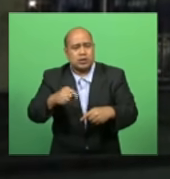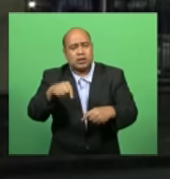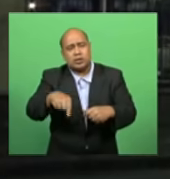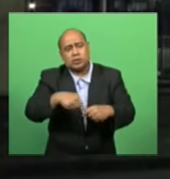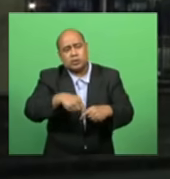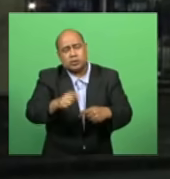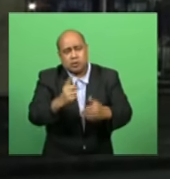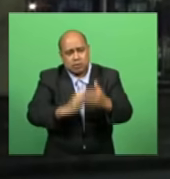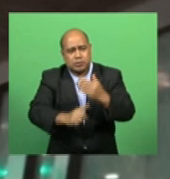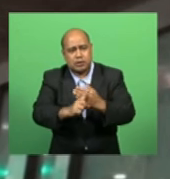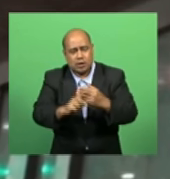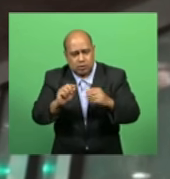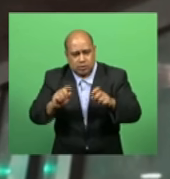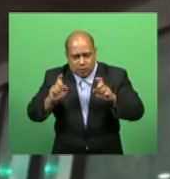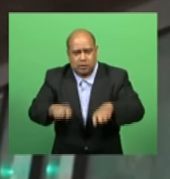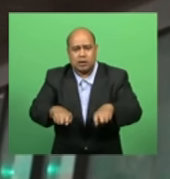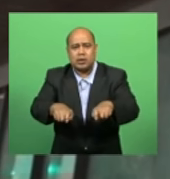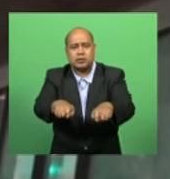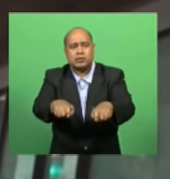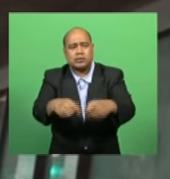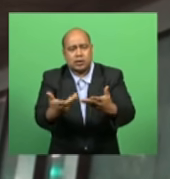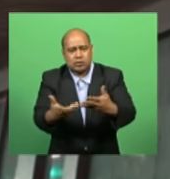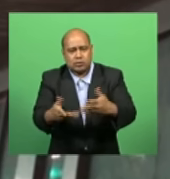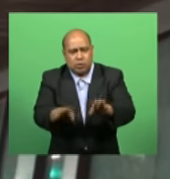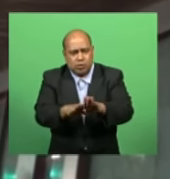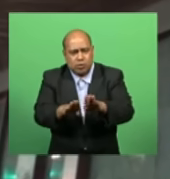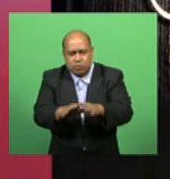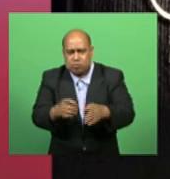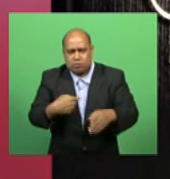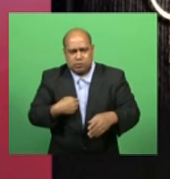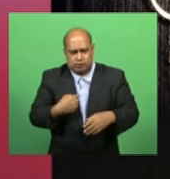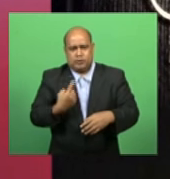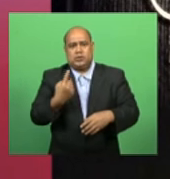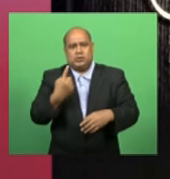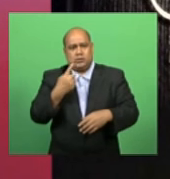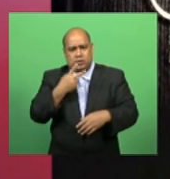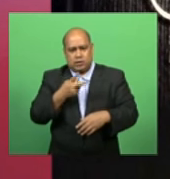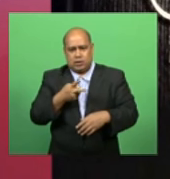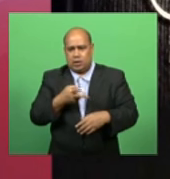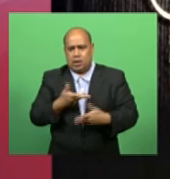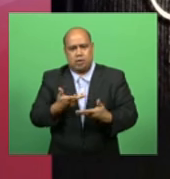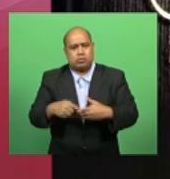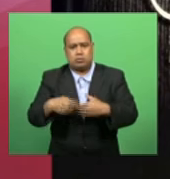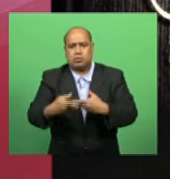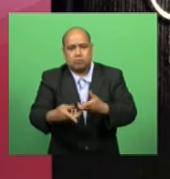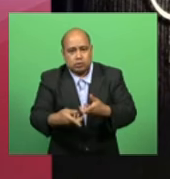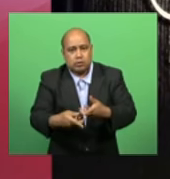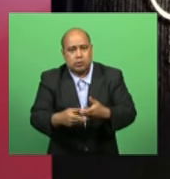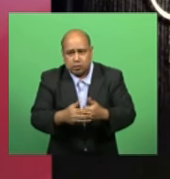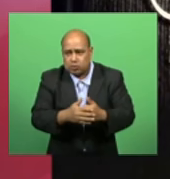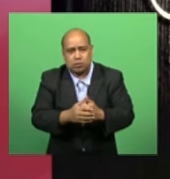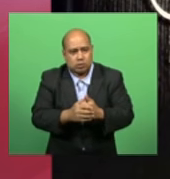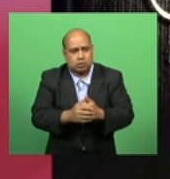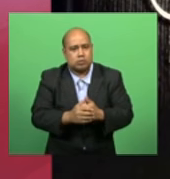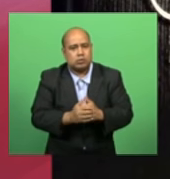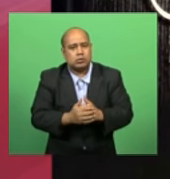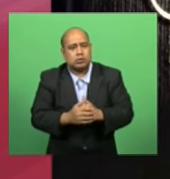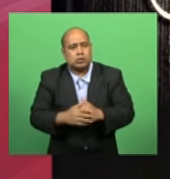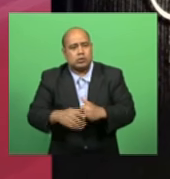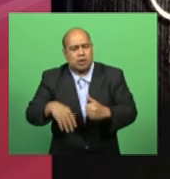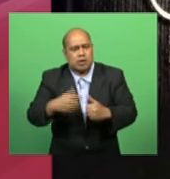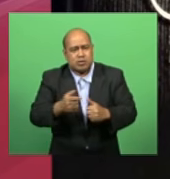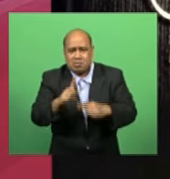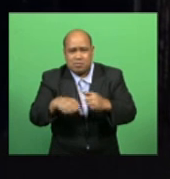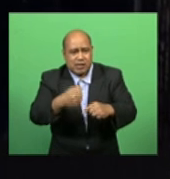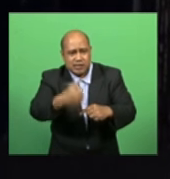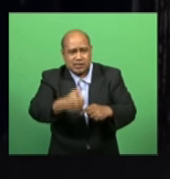closure for me because I won't be able to sustain it. In the 2 clubs, we probably have about 60 odd